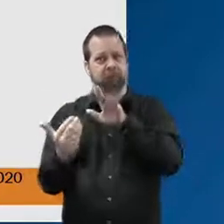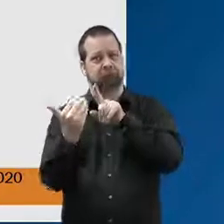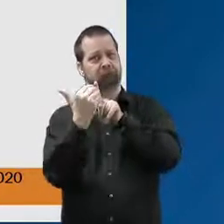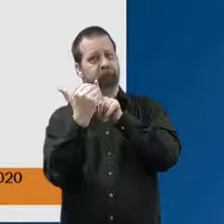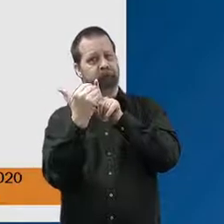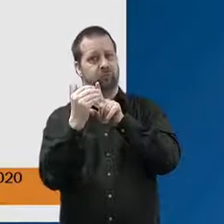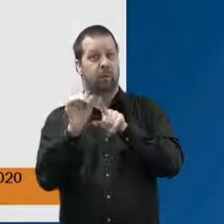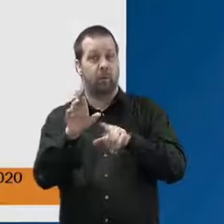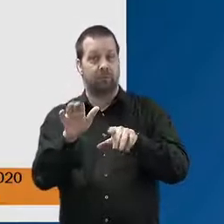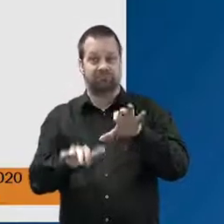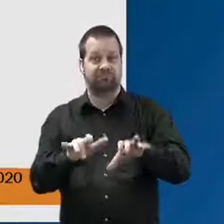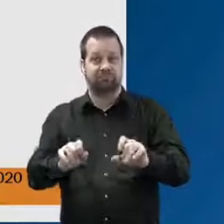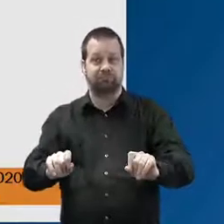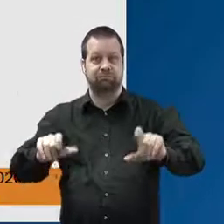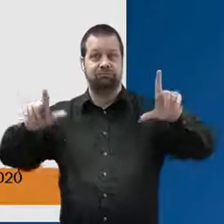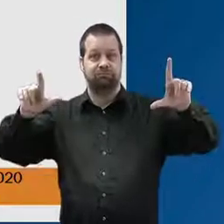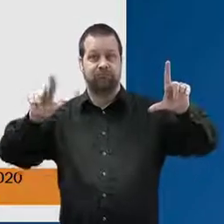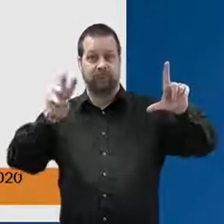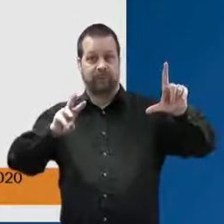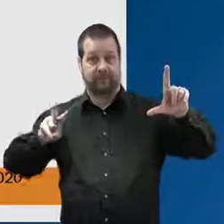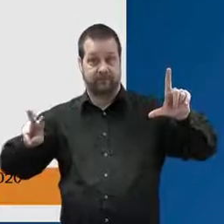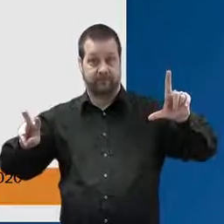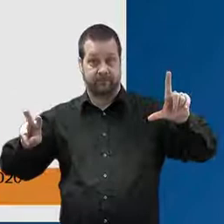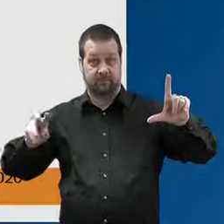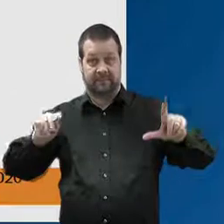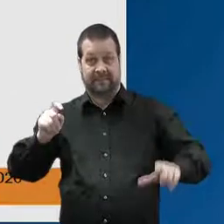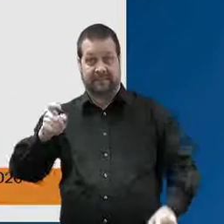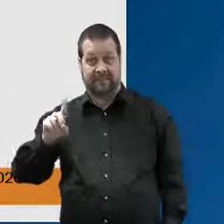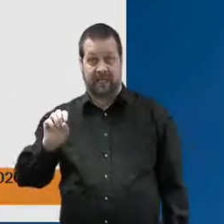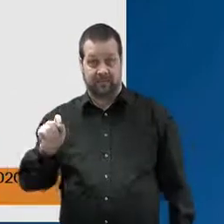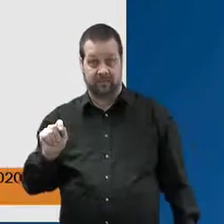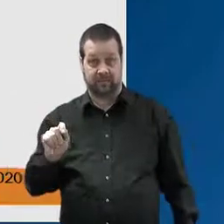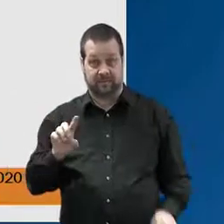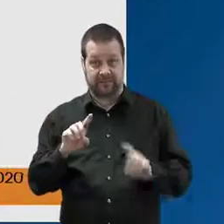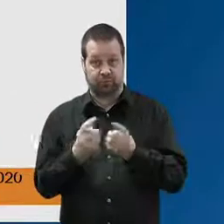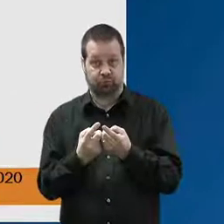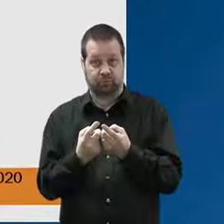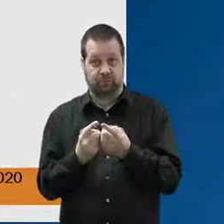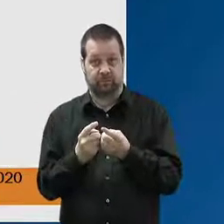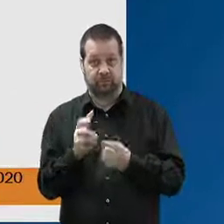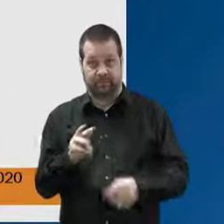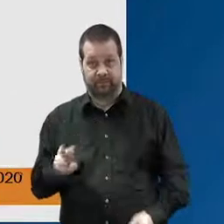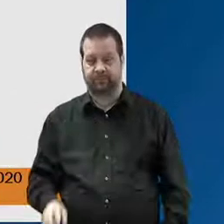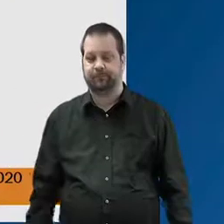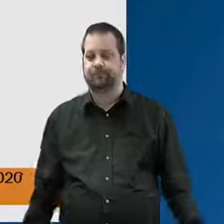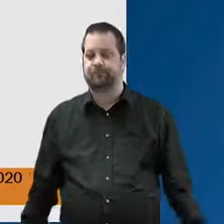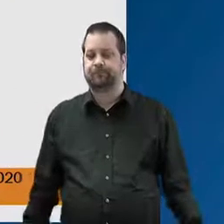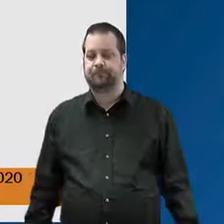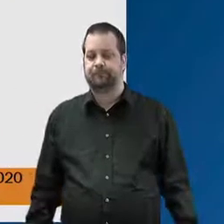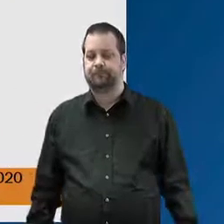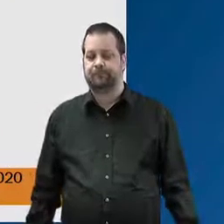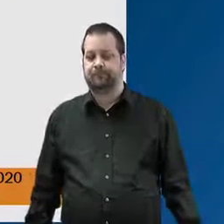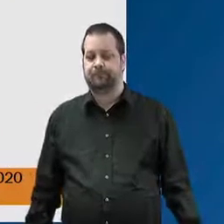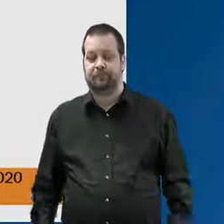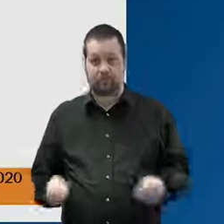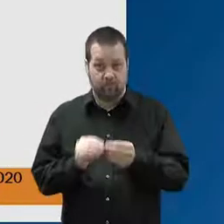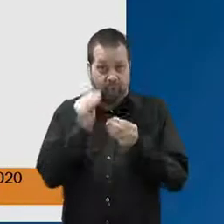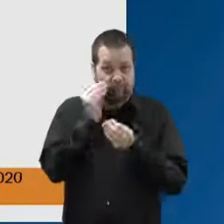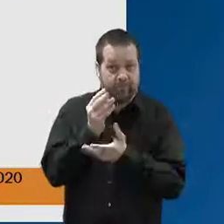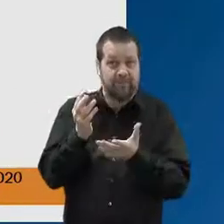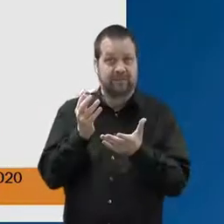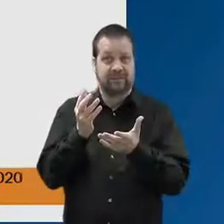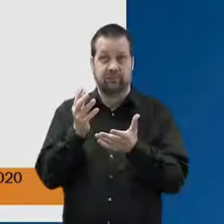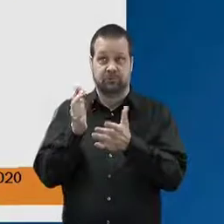district webpage for updates. Remember that you can request additional materials if you wish to discuss this information with your friends